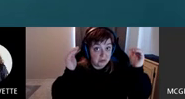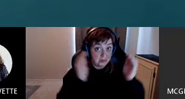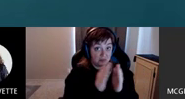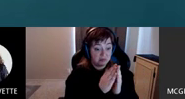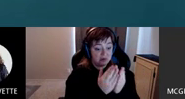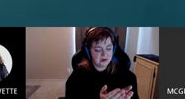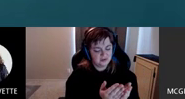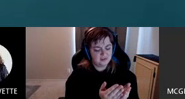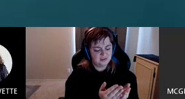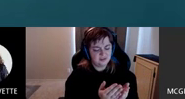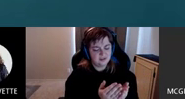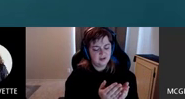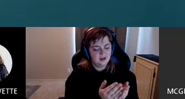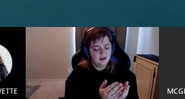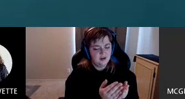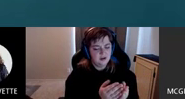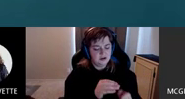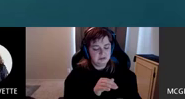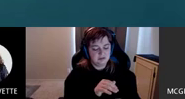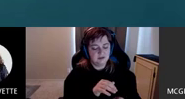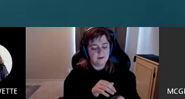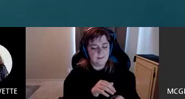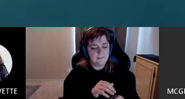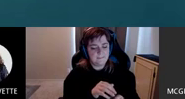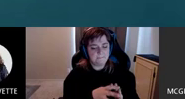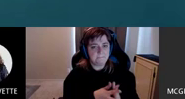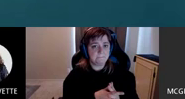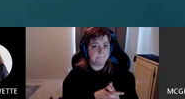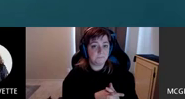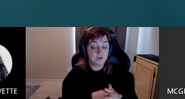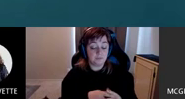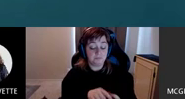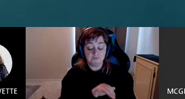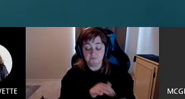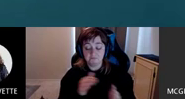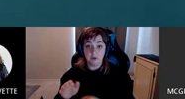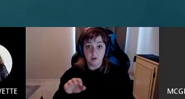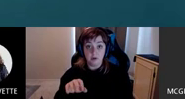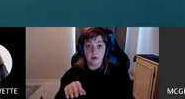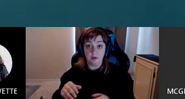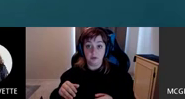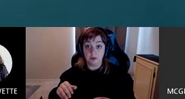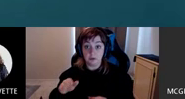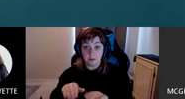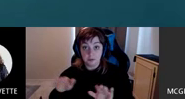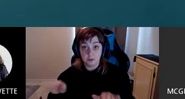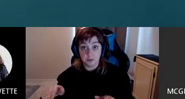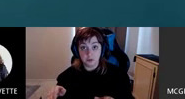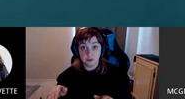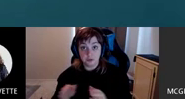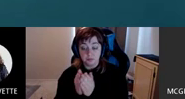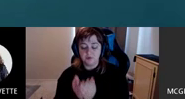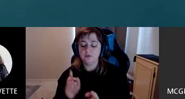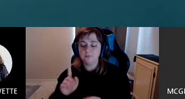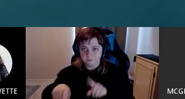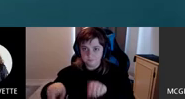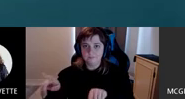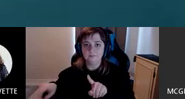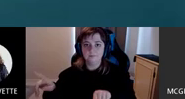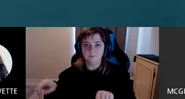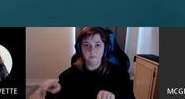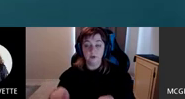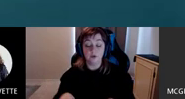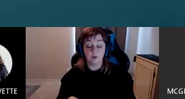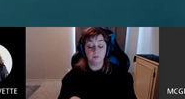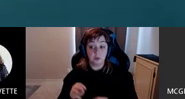YA children's genre is where we're seeing the most diversity. This was for the world statistics.